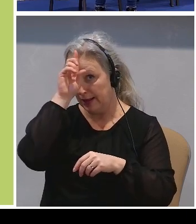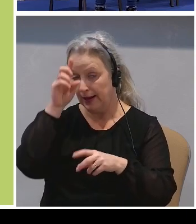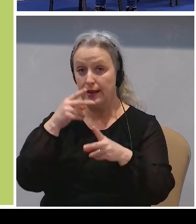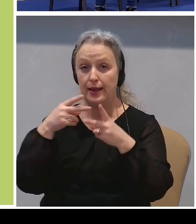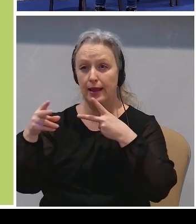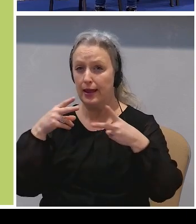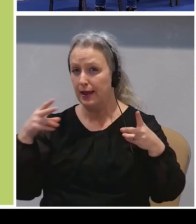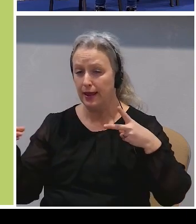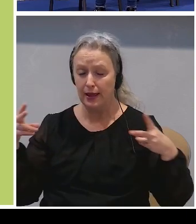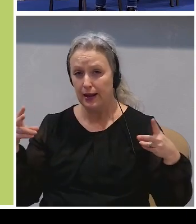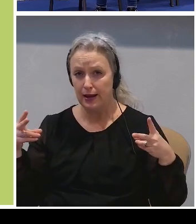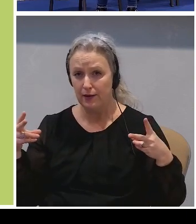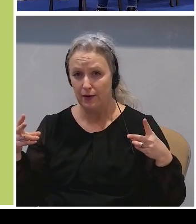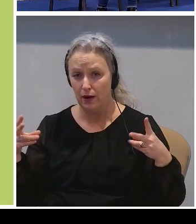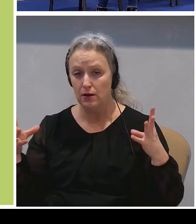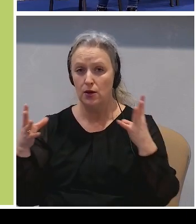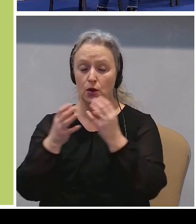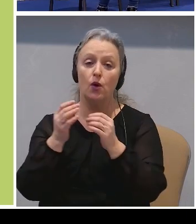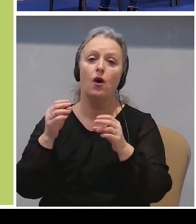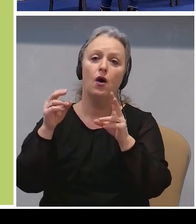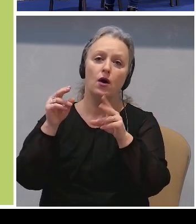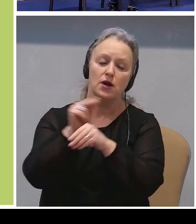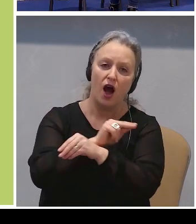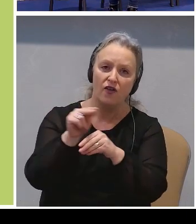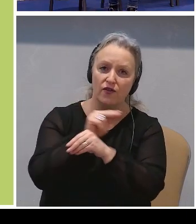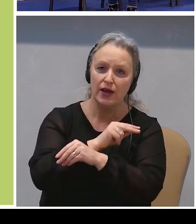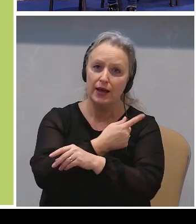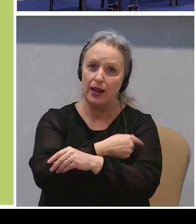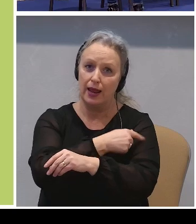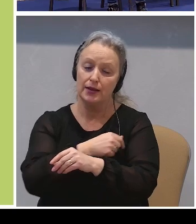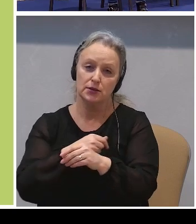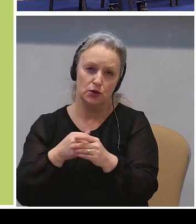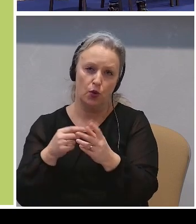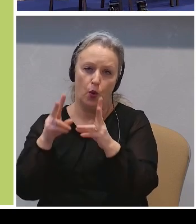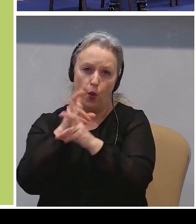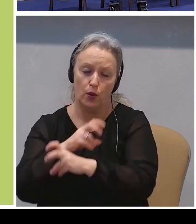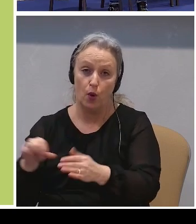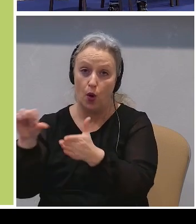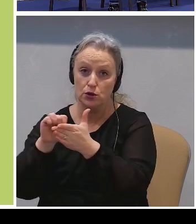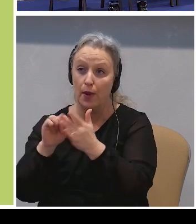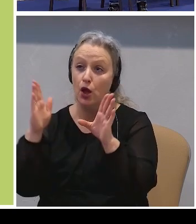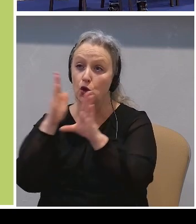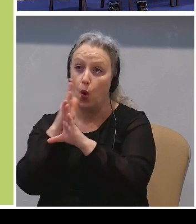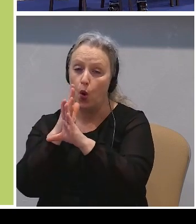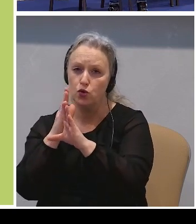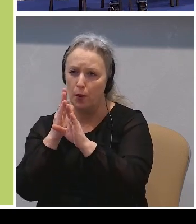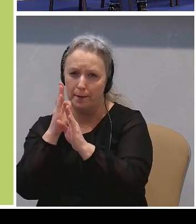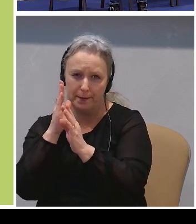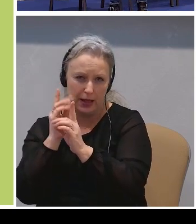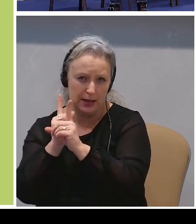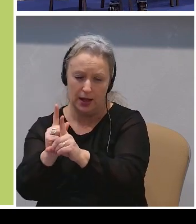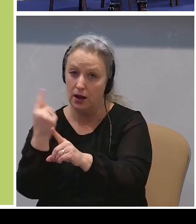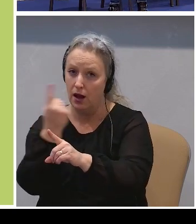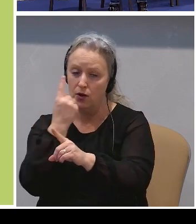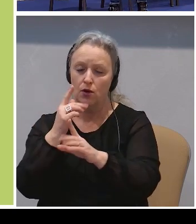it's a commercial sponsored trial, it has to be the pharmaceutical company who pays for everything and also who takes the risk if